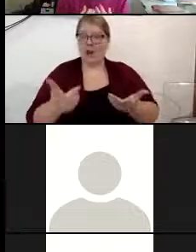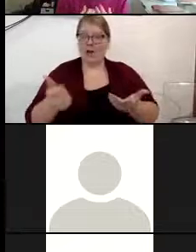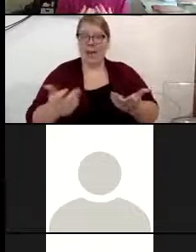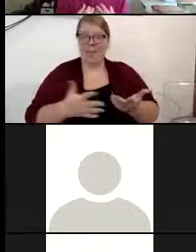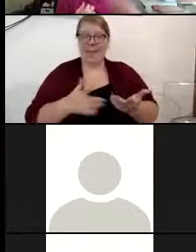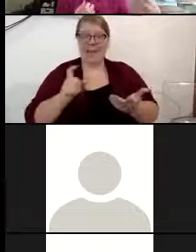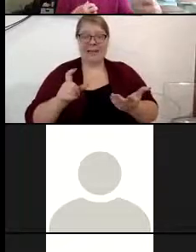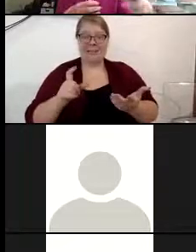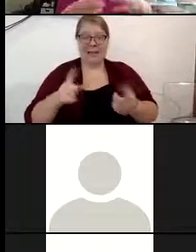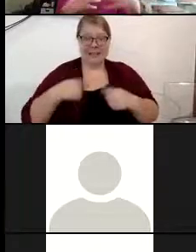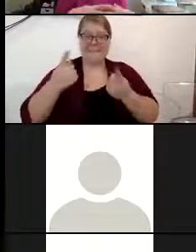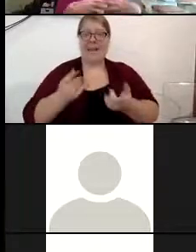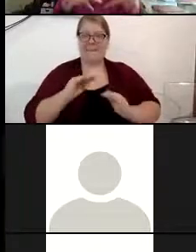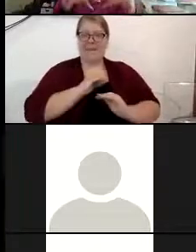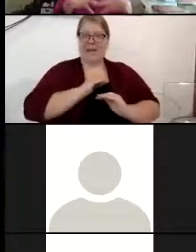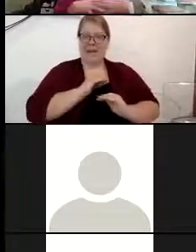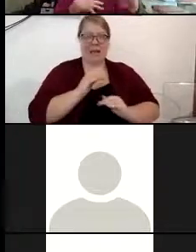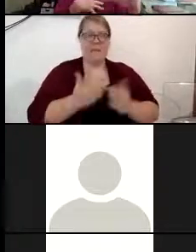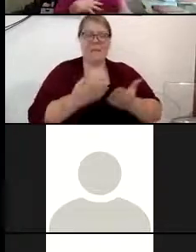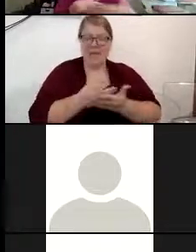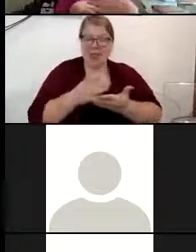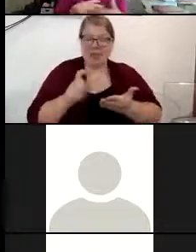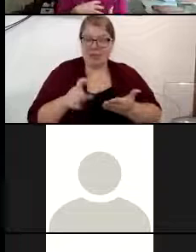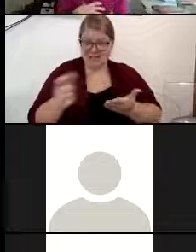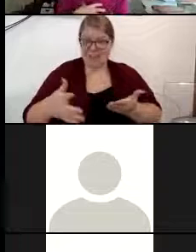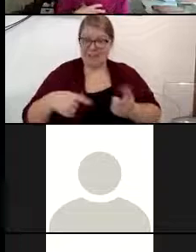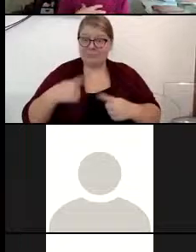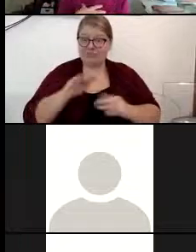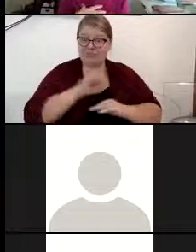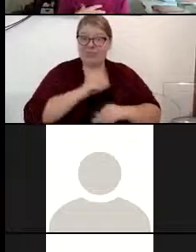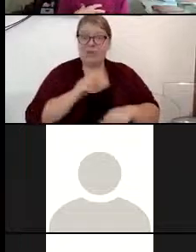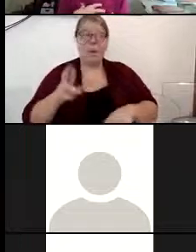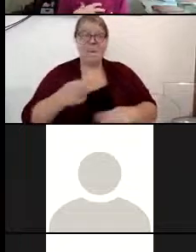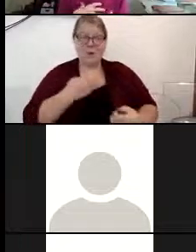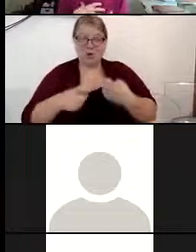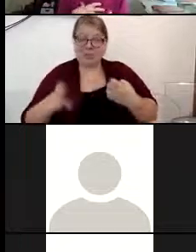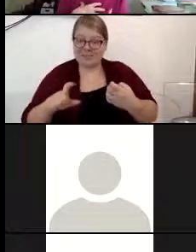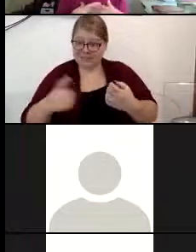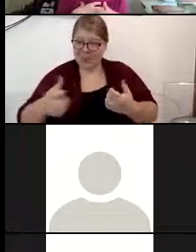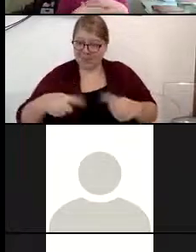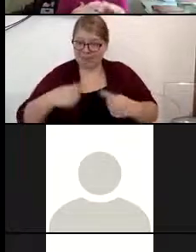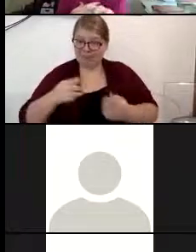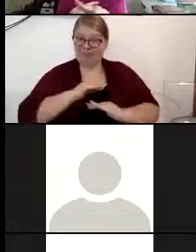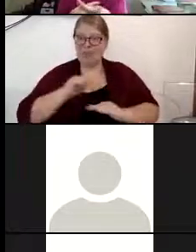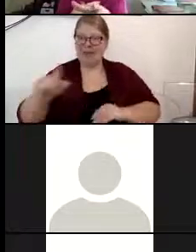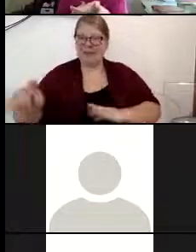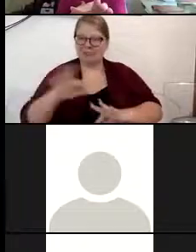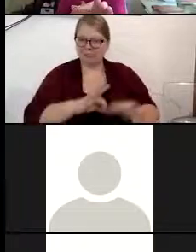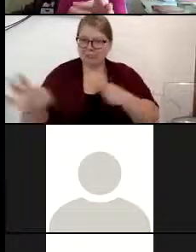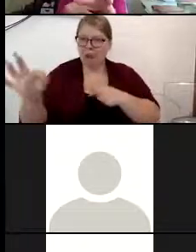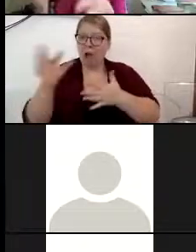emotionally. And I accept my clients' choices. You know, it's not